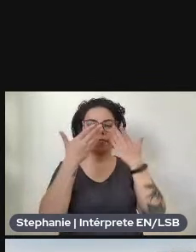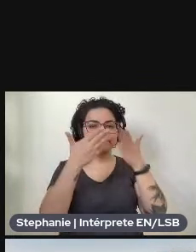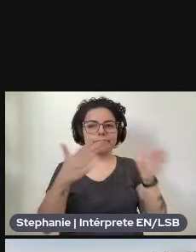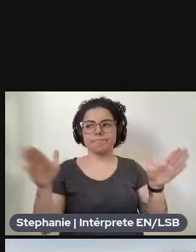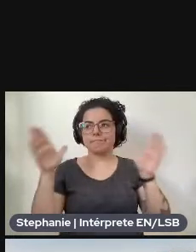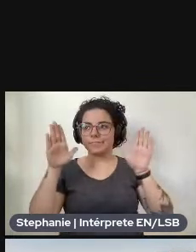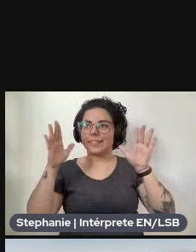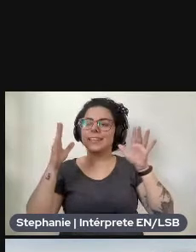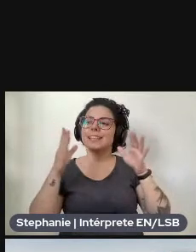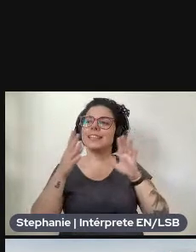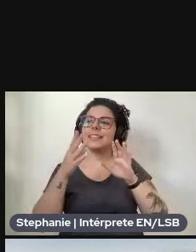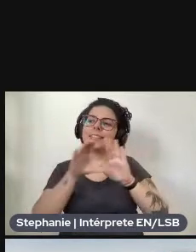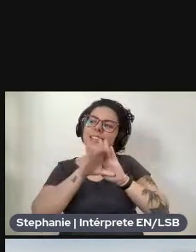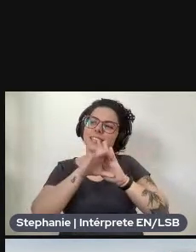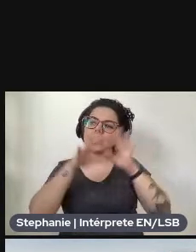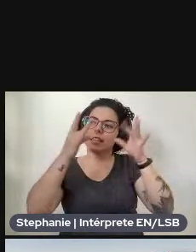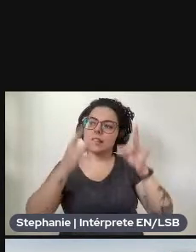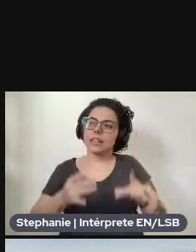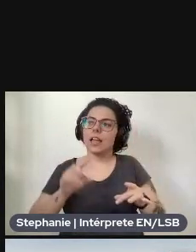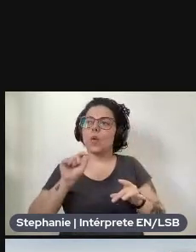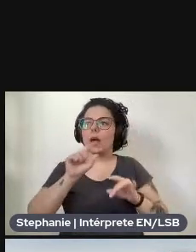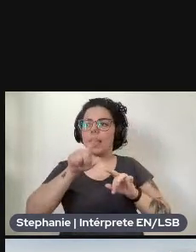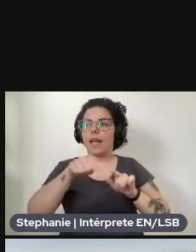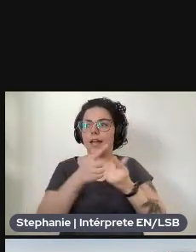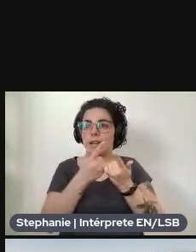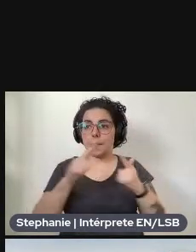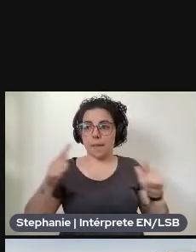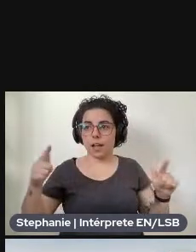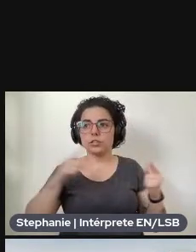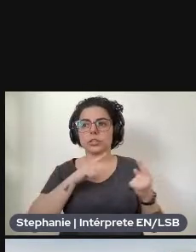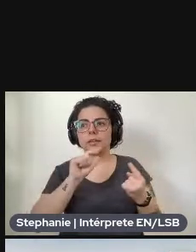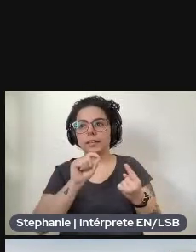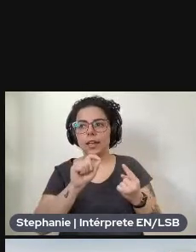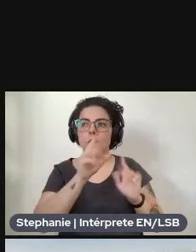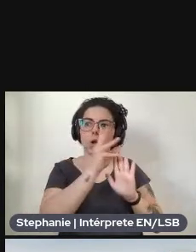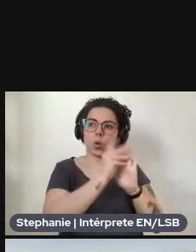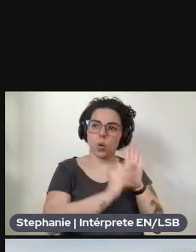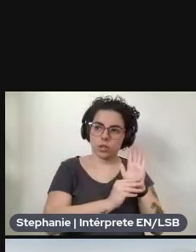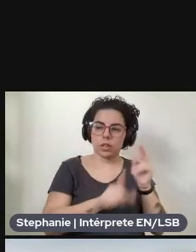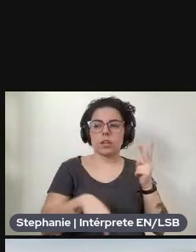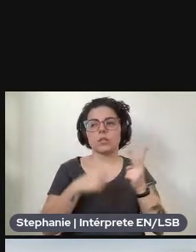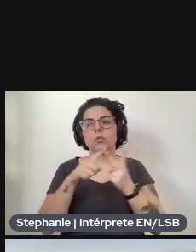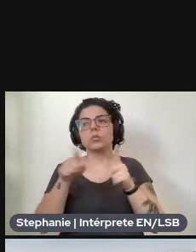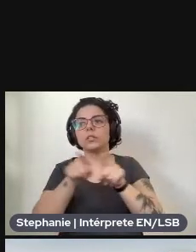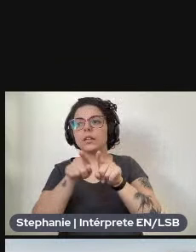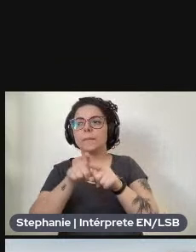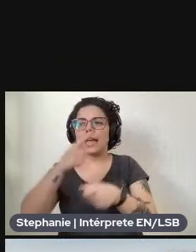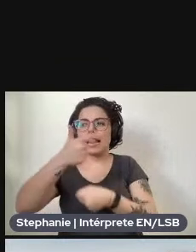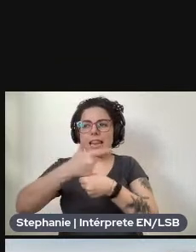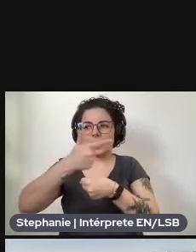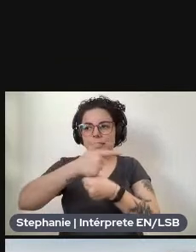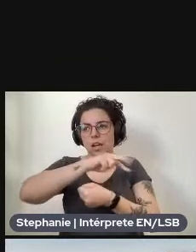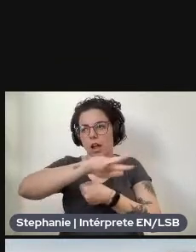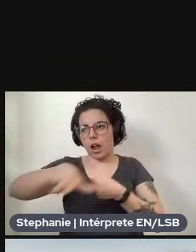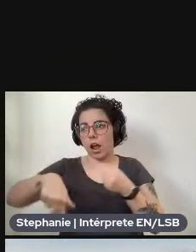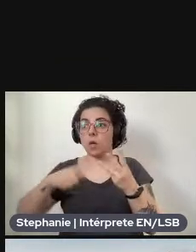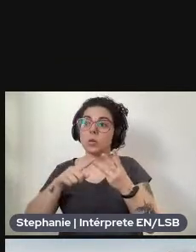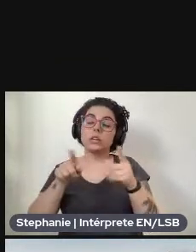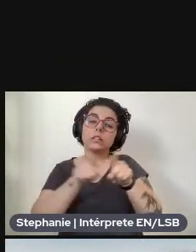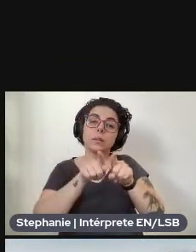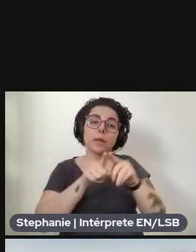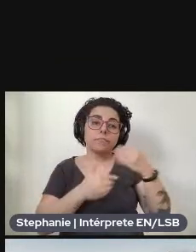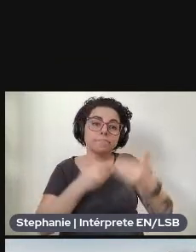of grammar that includes both contentful or lexical elements, but also procedural or